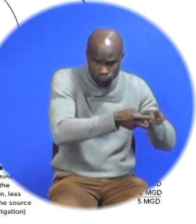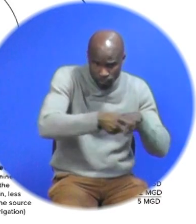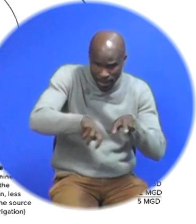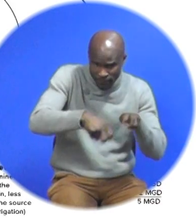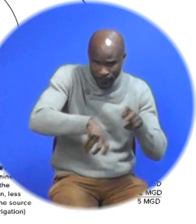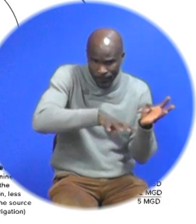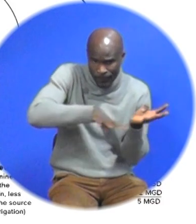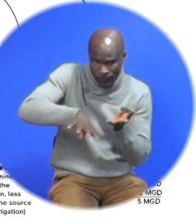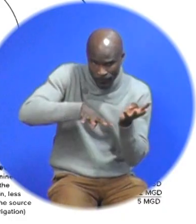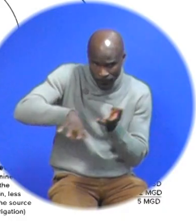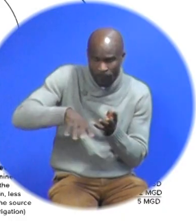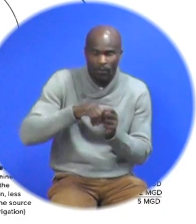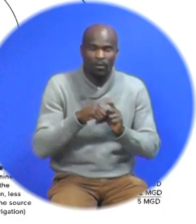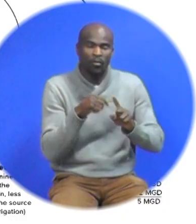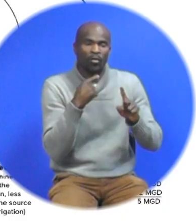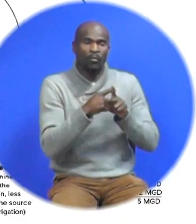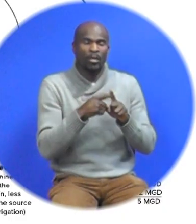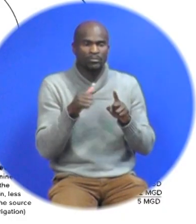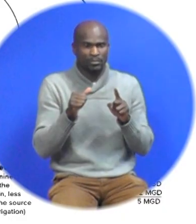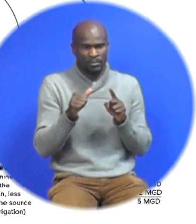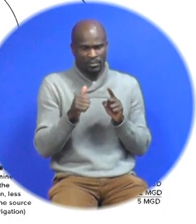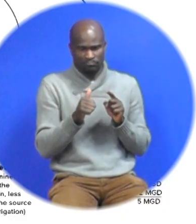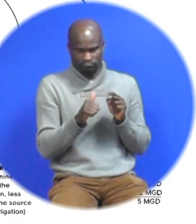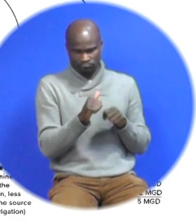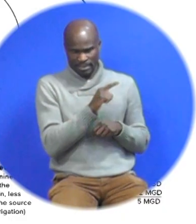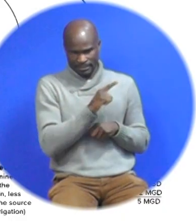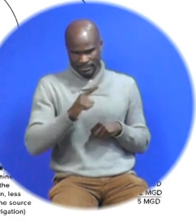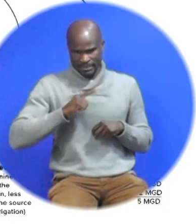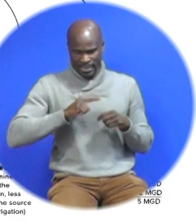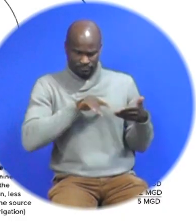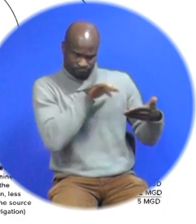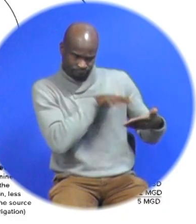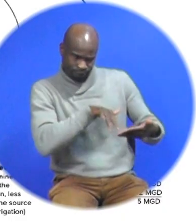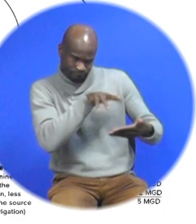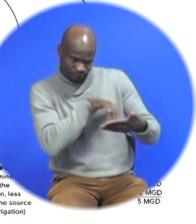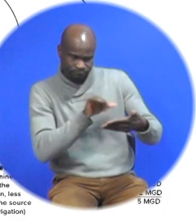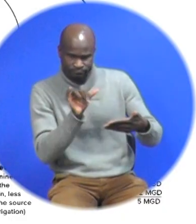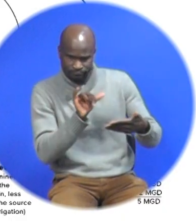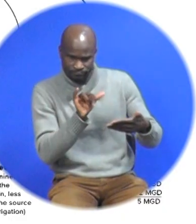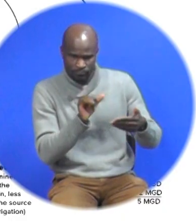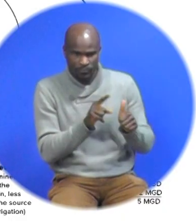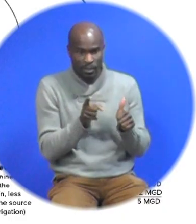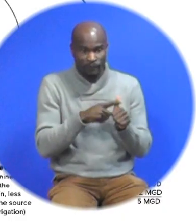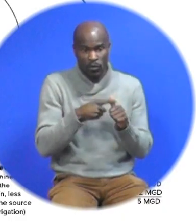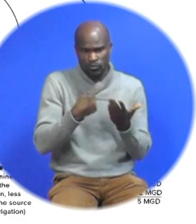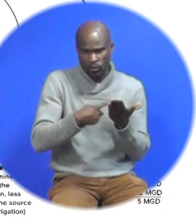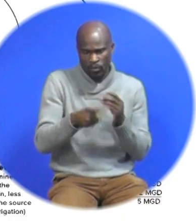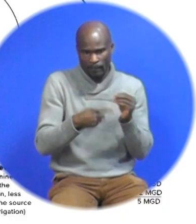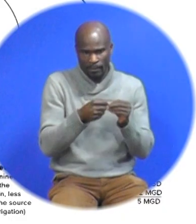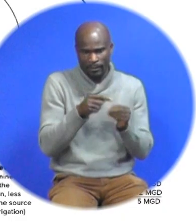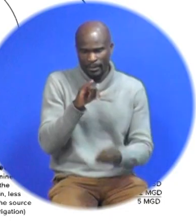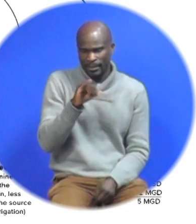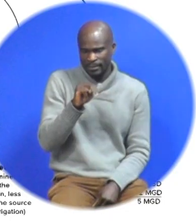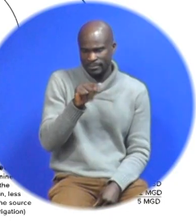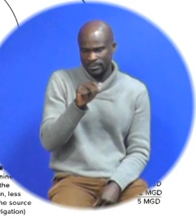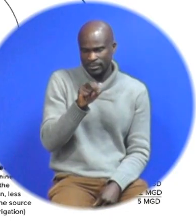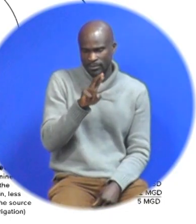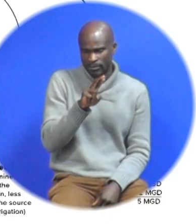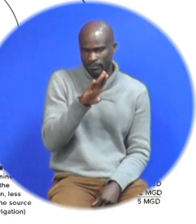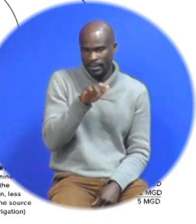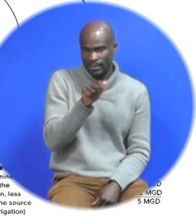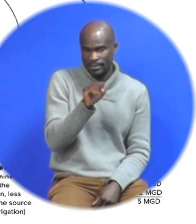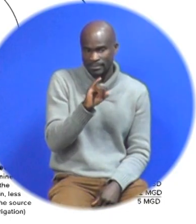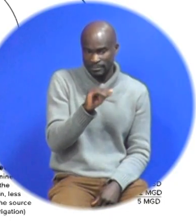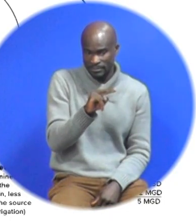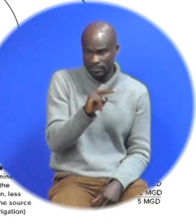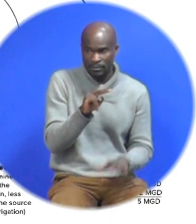legislative study that's underway. For the benefit of the public, I'd point out what an interbasin transfer is. And it's a process